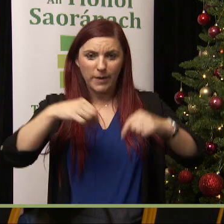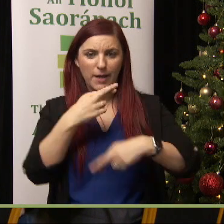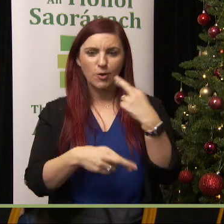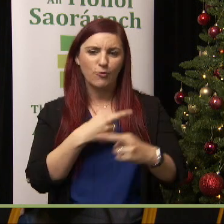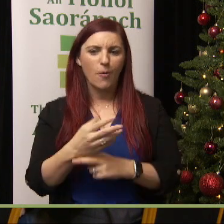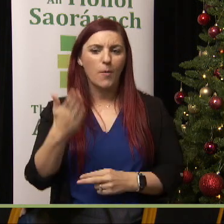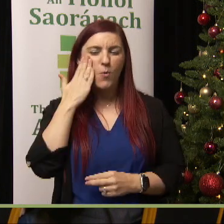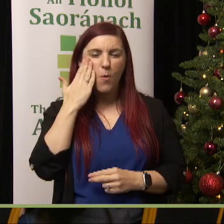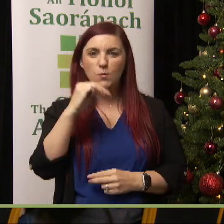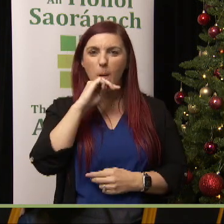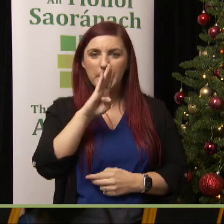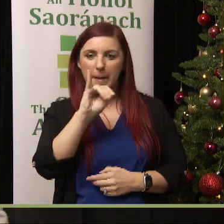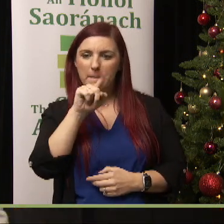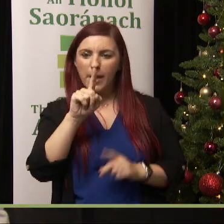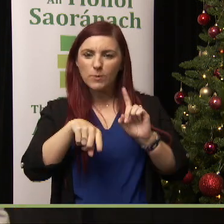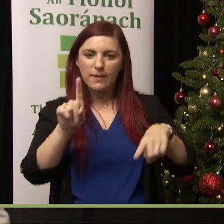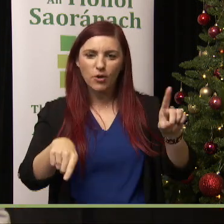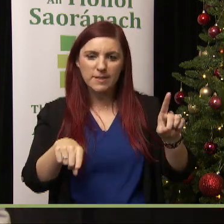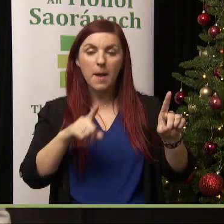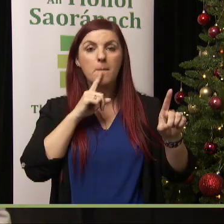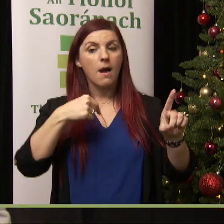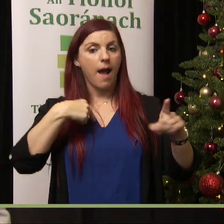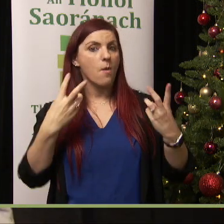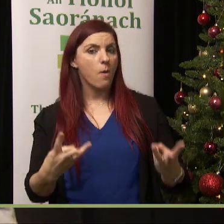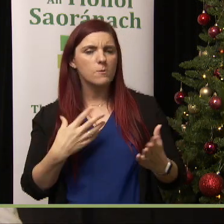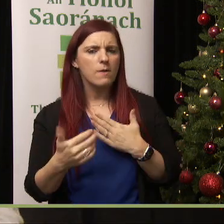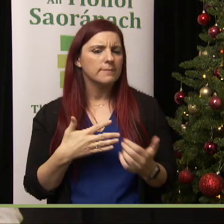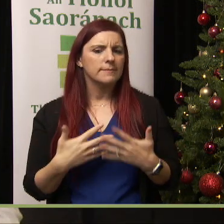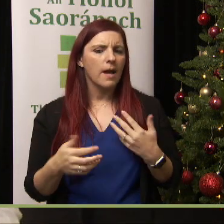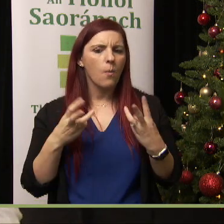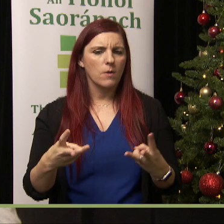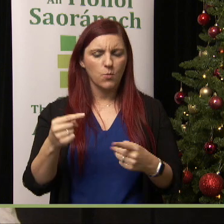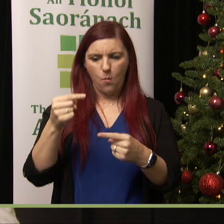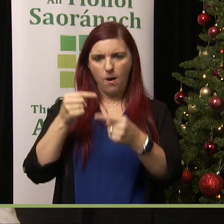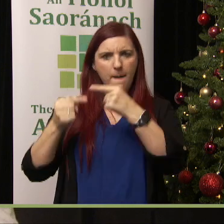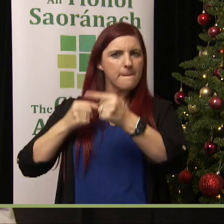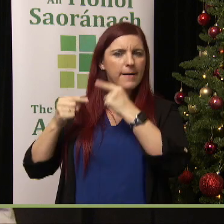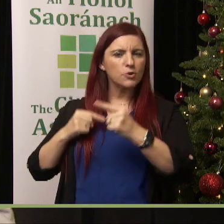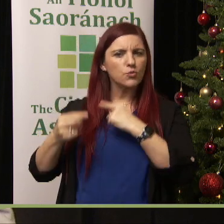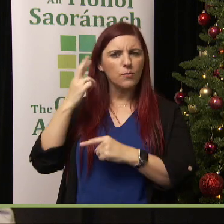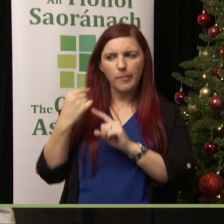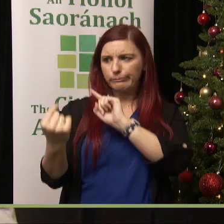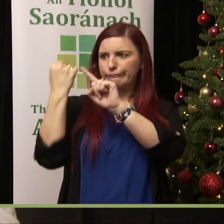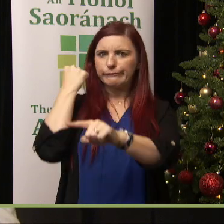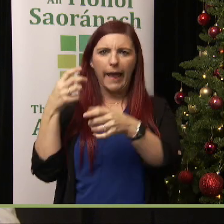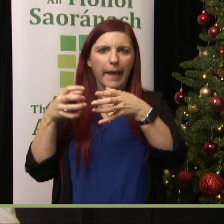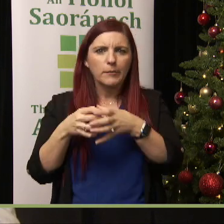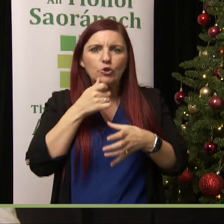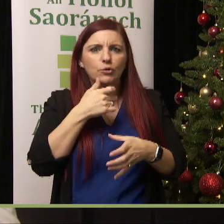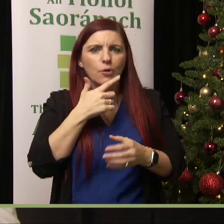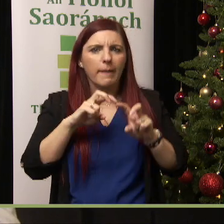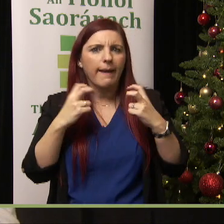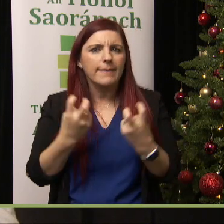what biodiversity is now. But what I wanted to do is just take us back to Dublin Castle many months ago